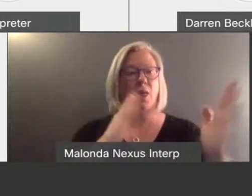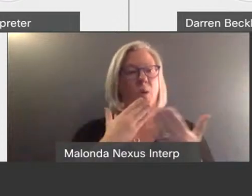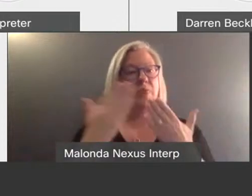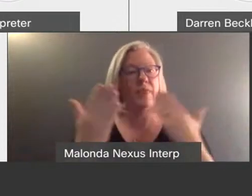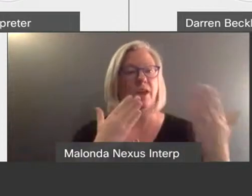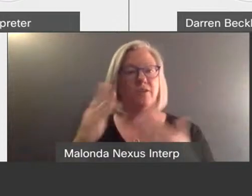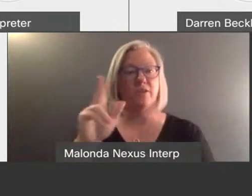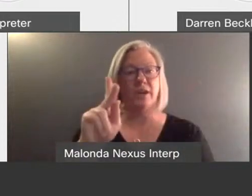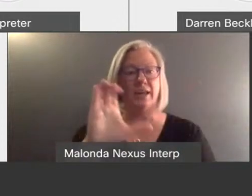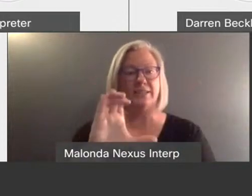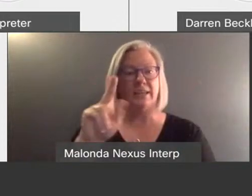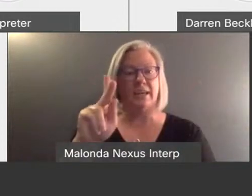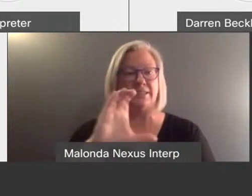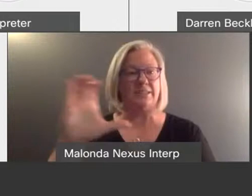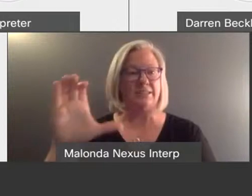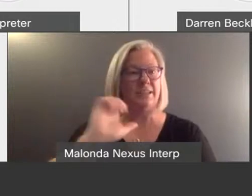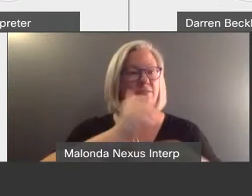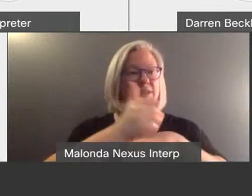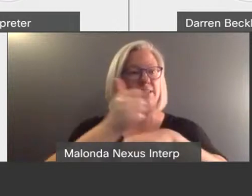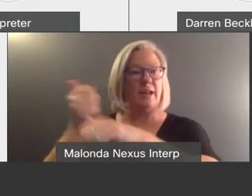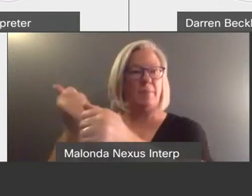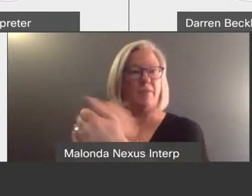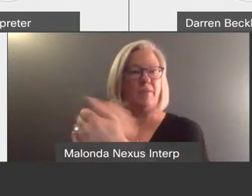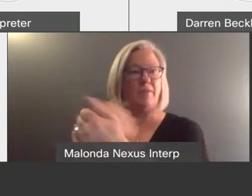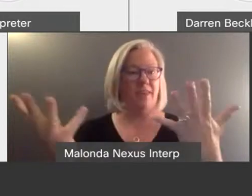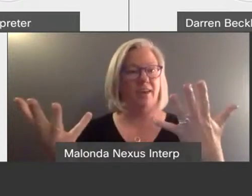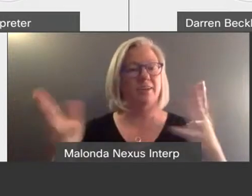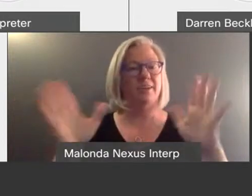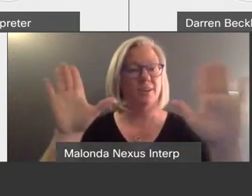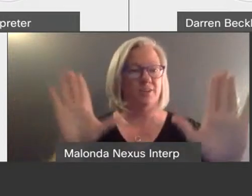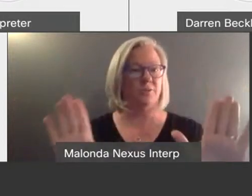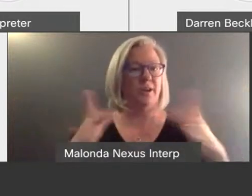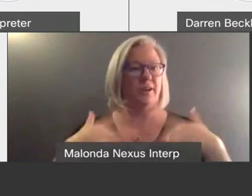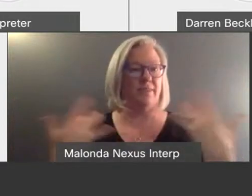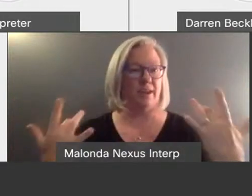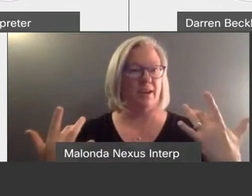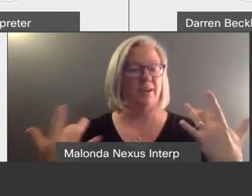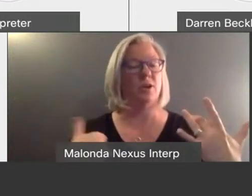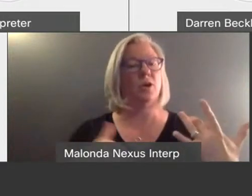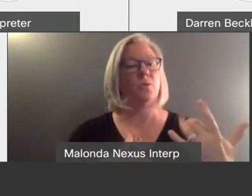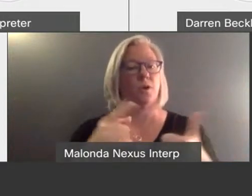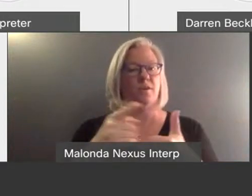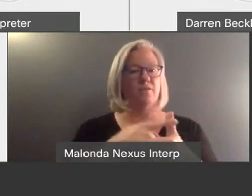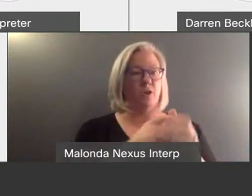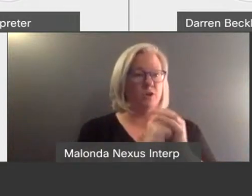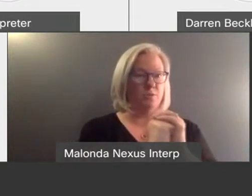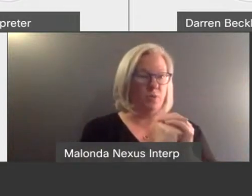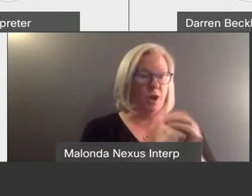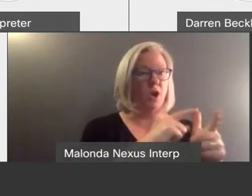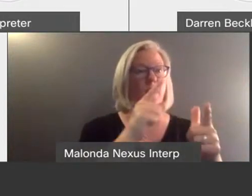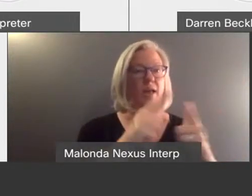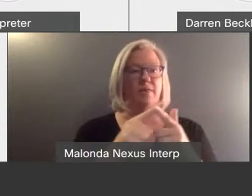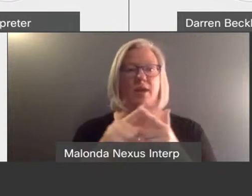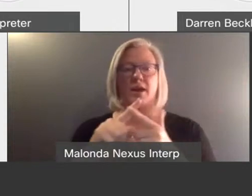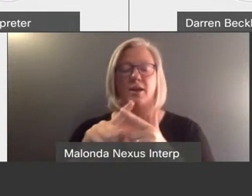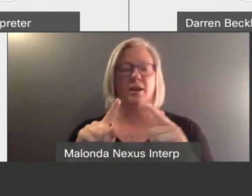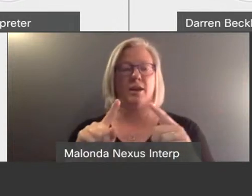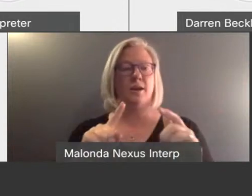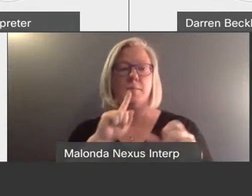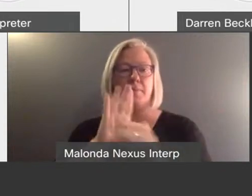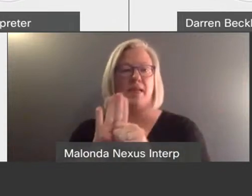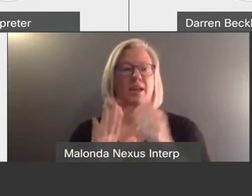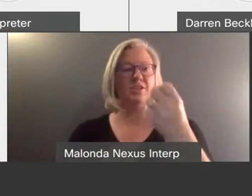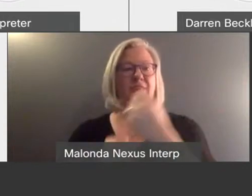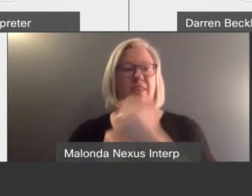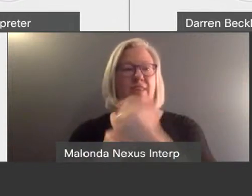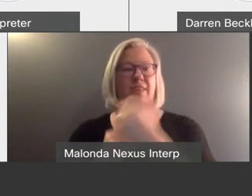really appreciate it. We're going to go next to a prayer and then a pledge of allegiance. So if you'll please rise for a prayer and remain standing